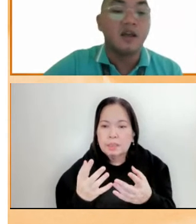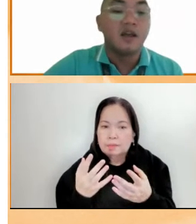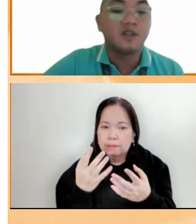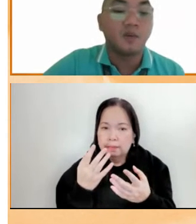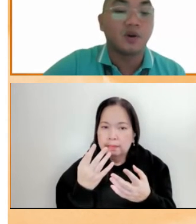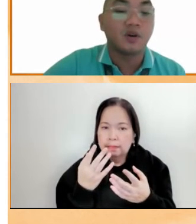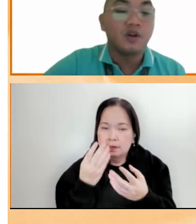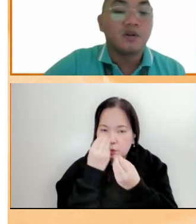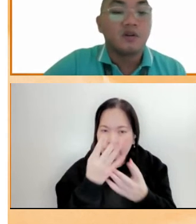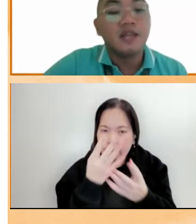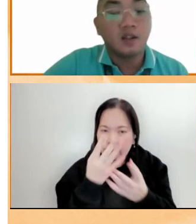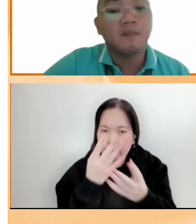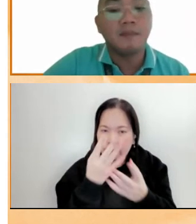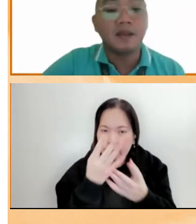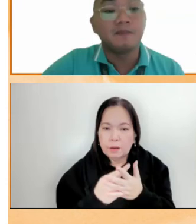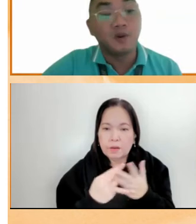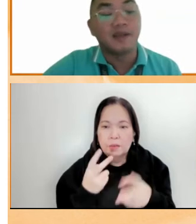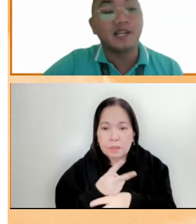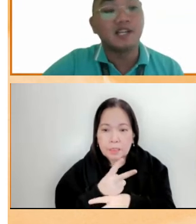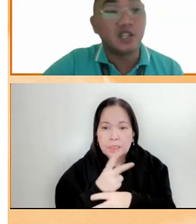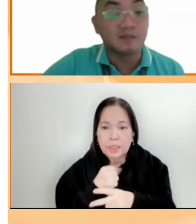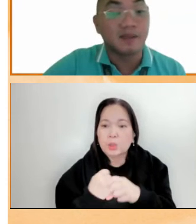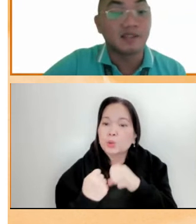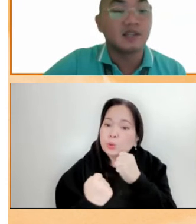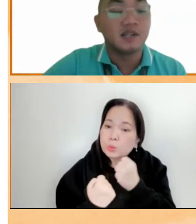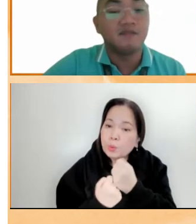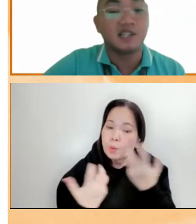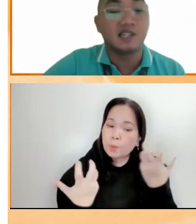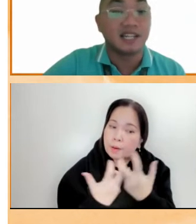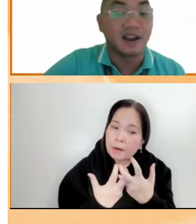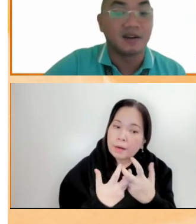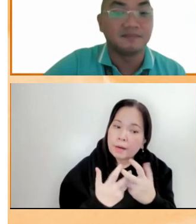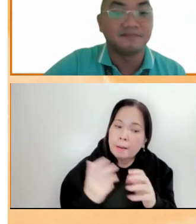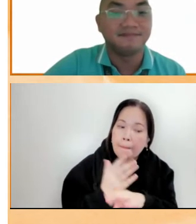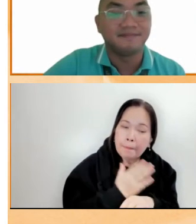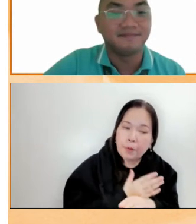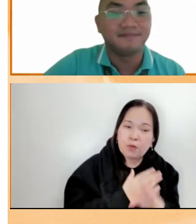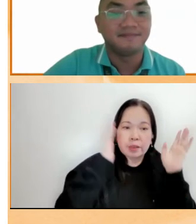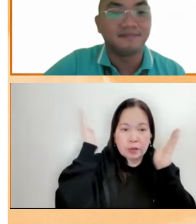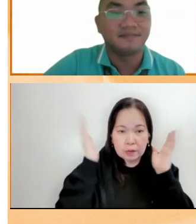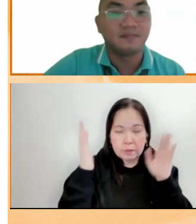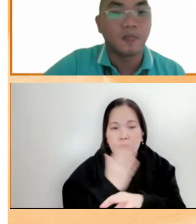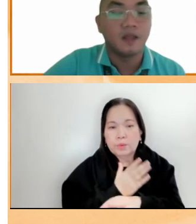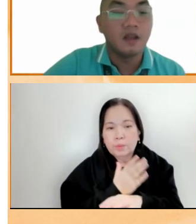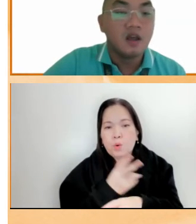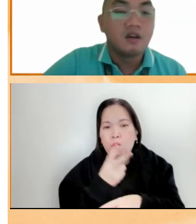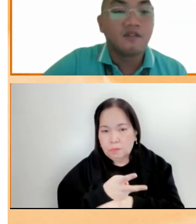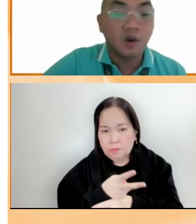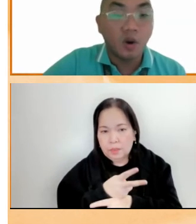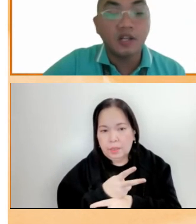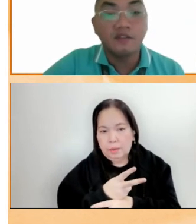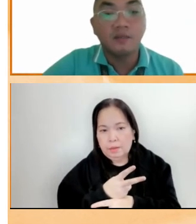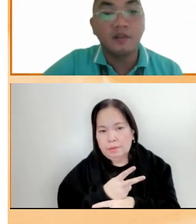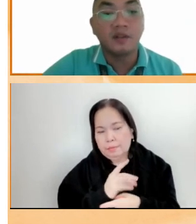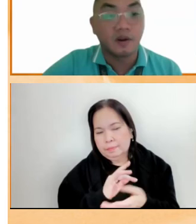for care and support that complement improvements in treatment, services, and care. For the